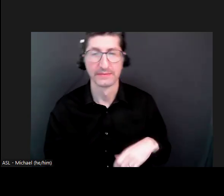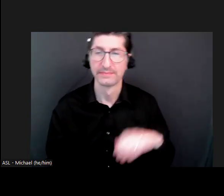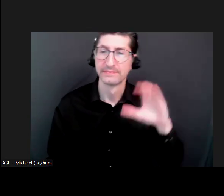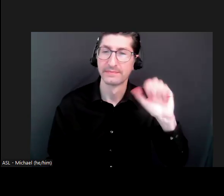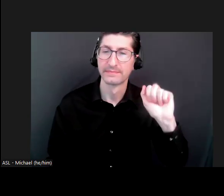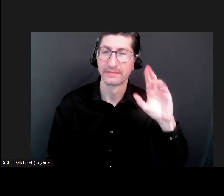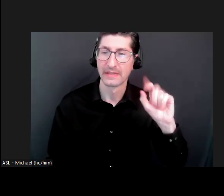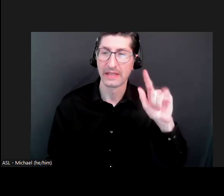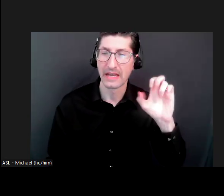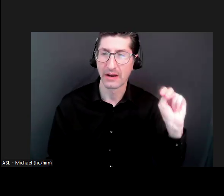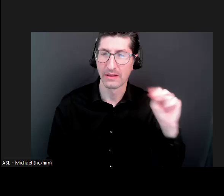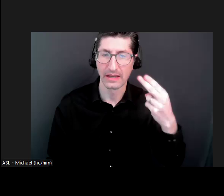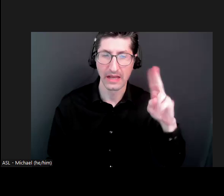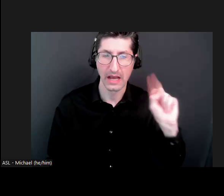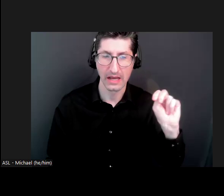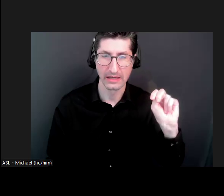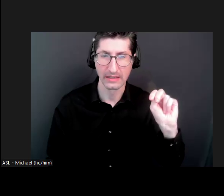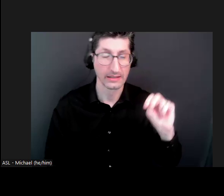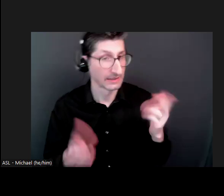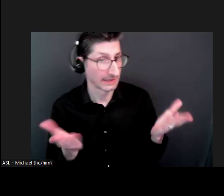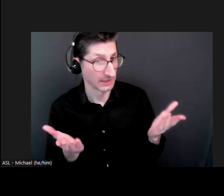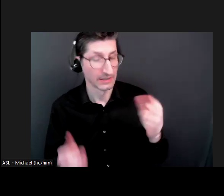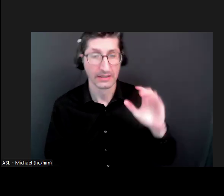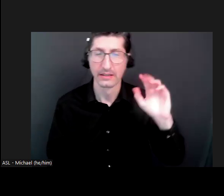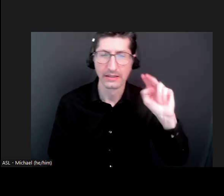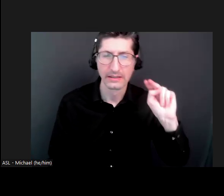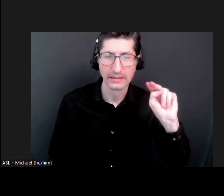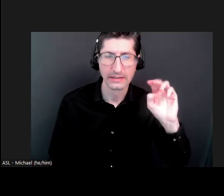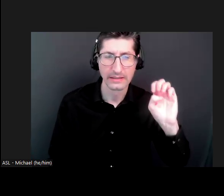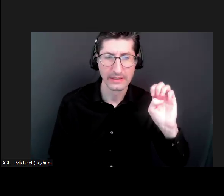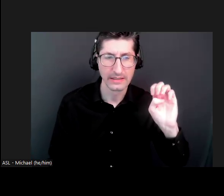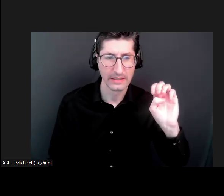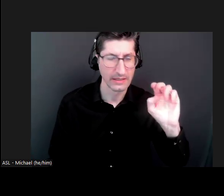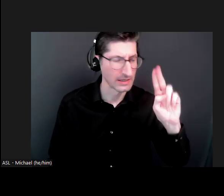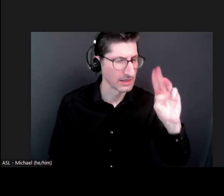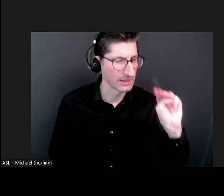Caroline Hahn. I'm here. Namrita Kapoor.